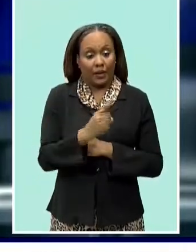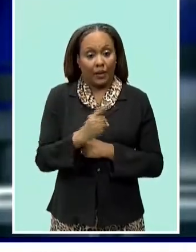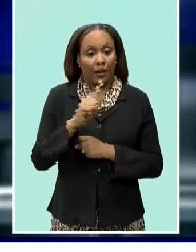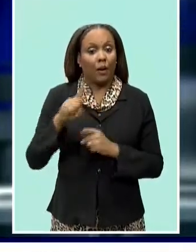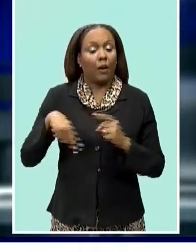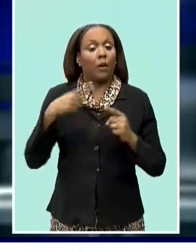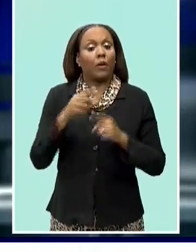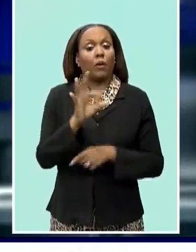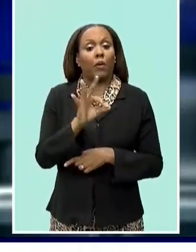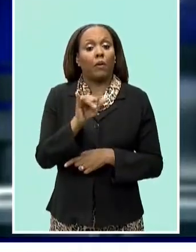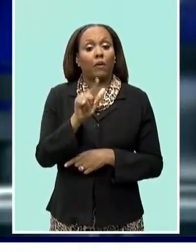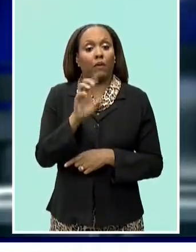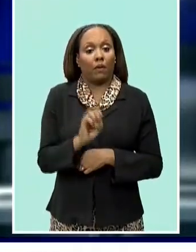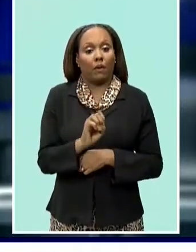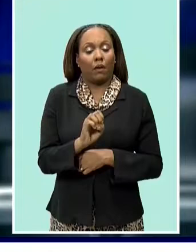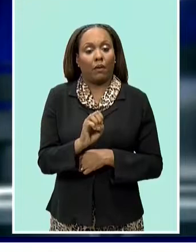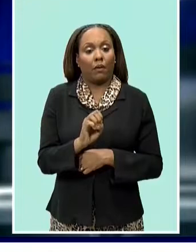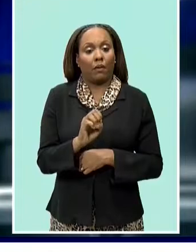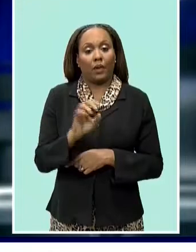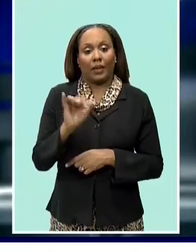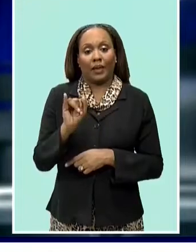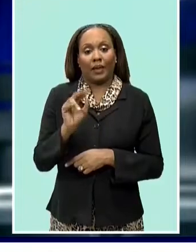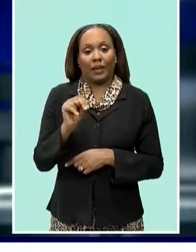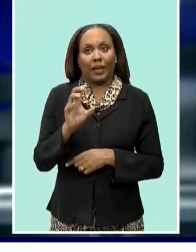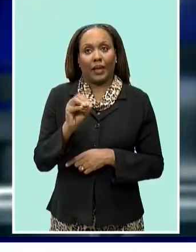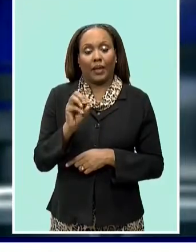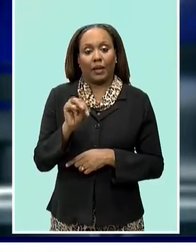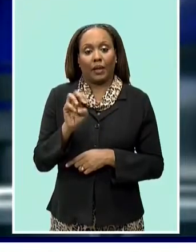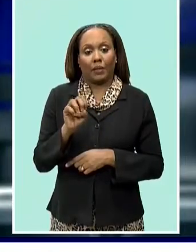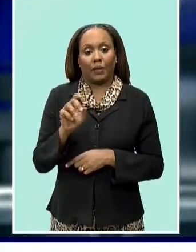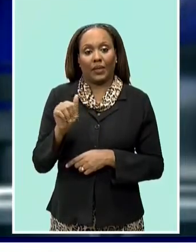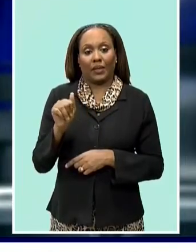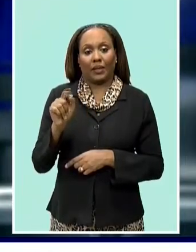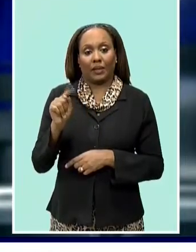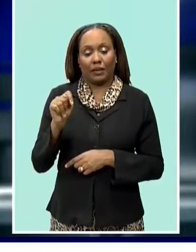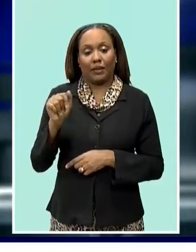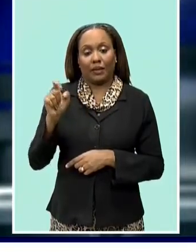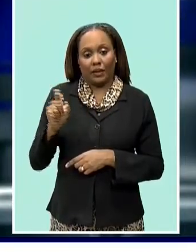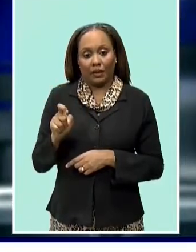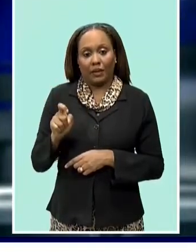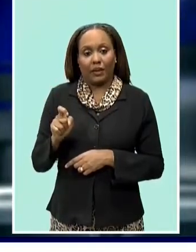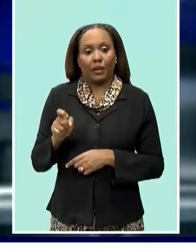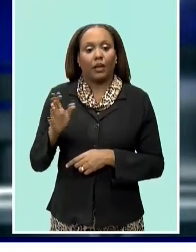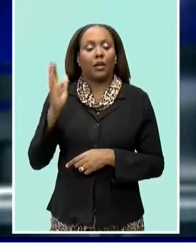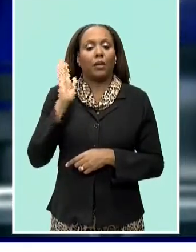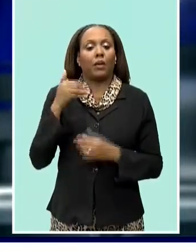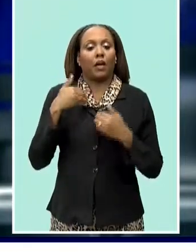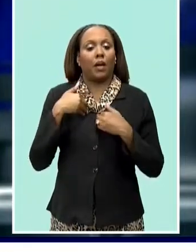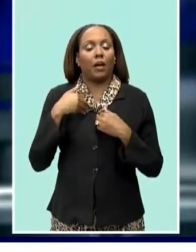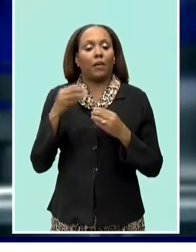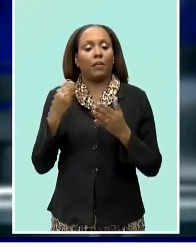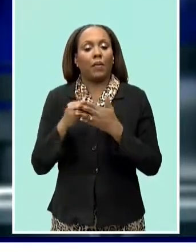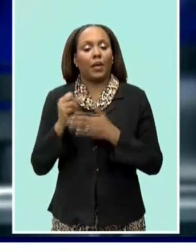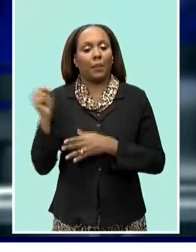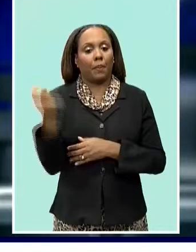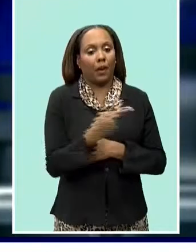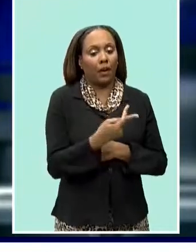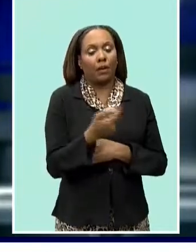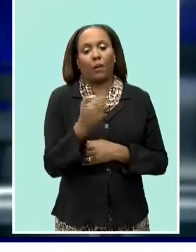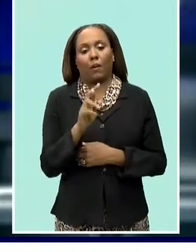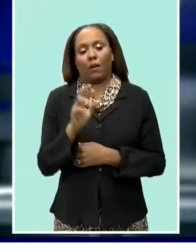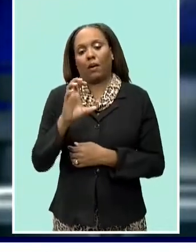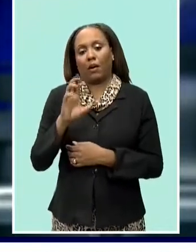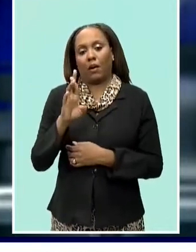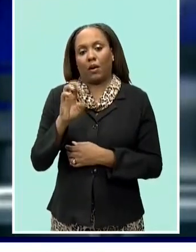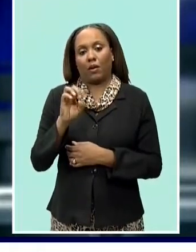taxes are filed for income year 2019, workers in those salary ranges will qualify for a tax refund or credit.